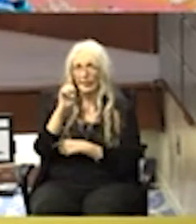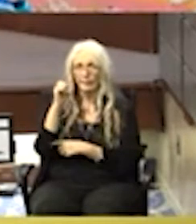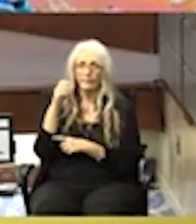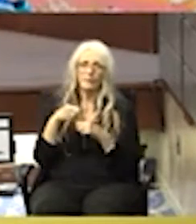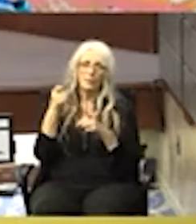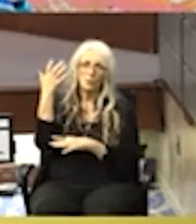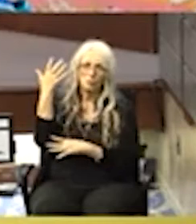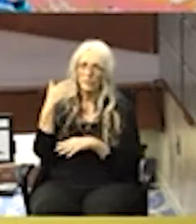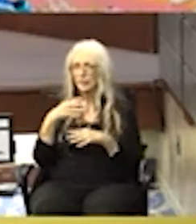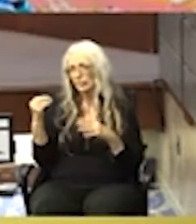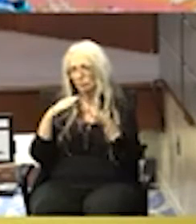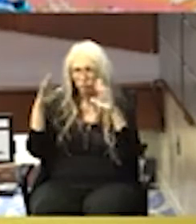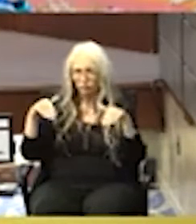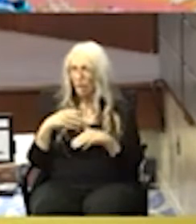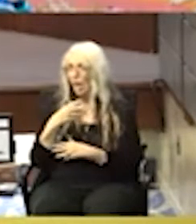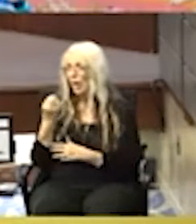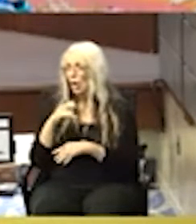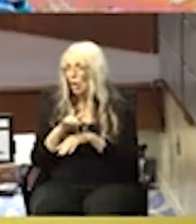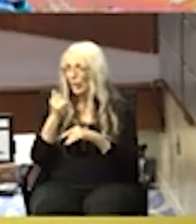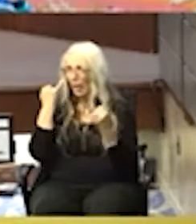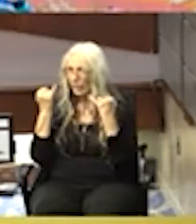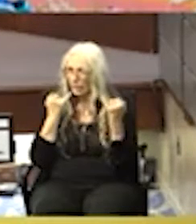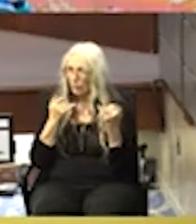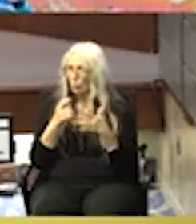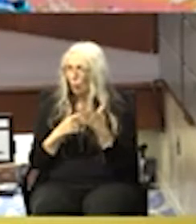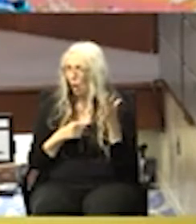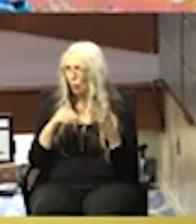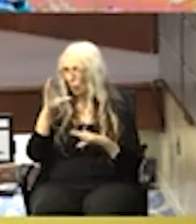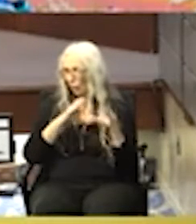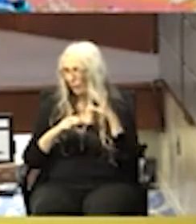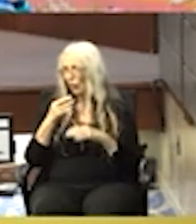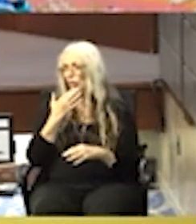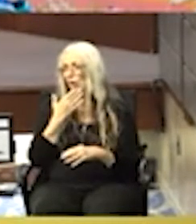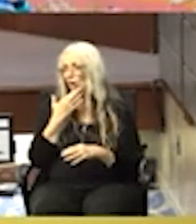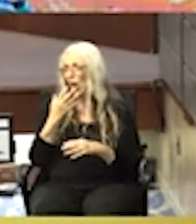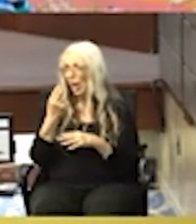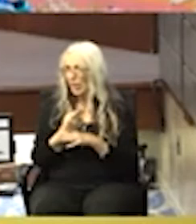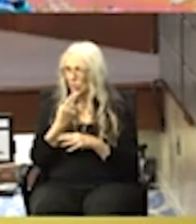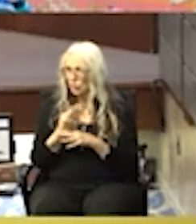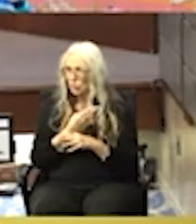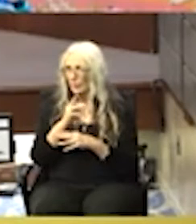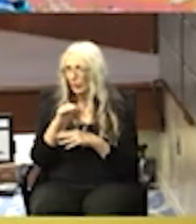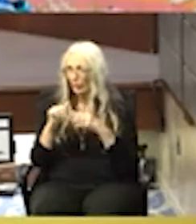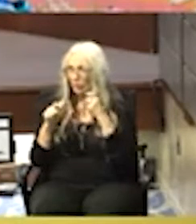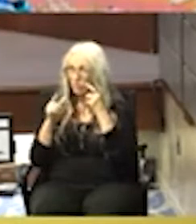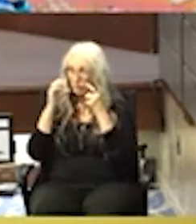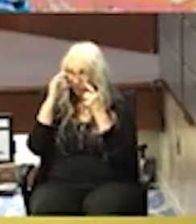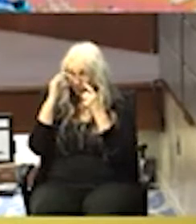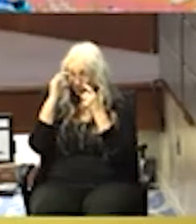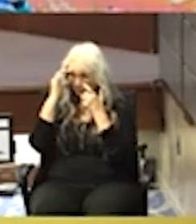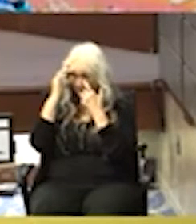And then just a quick image of some of these early ideas that we were exploring, the idea of color and using the materiality from